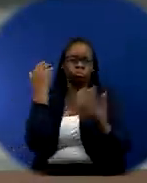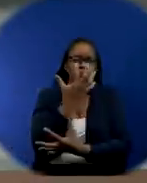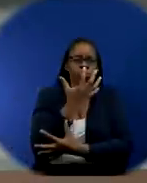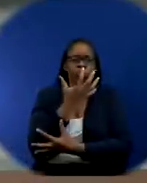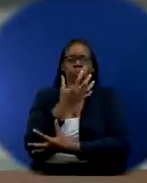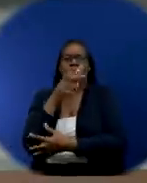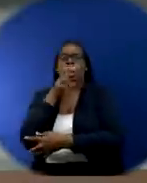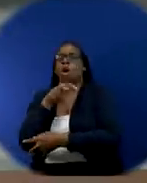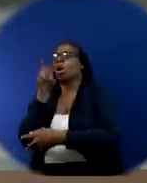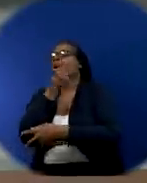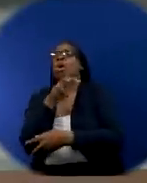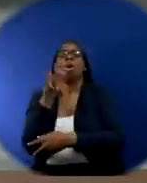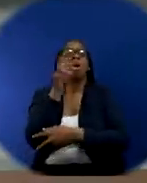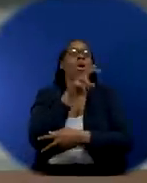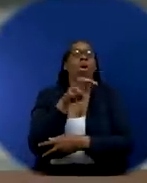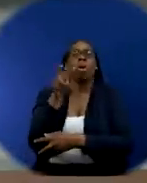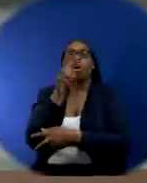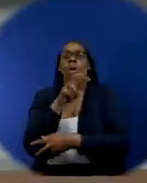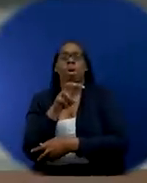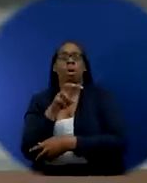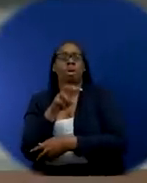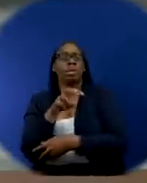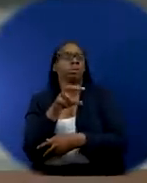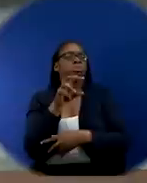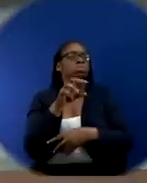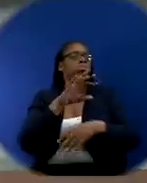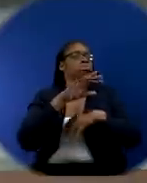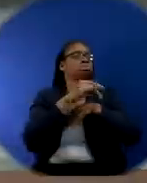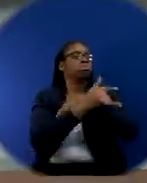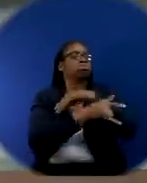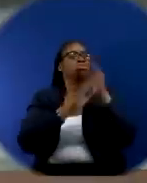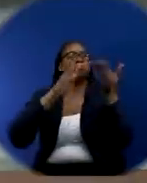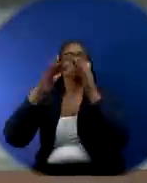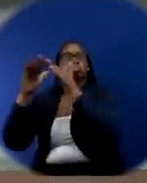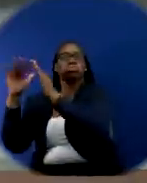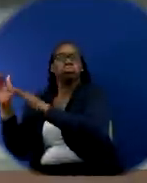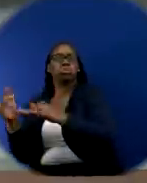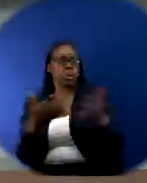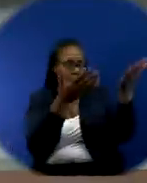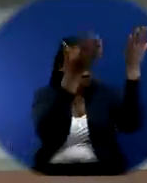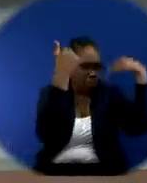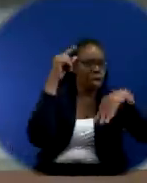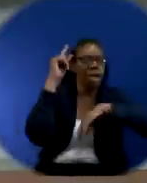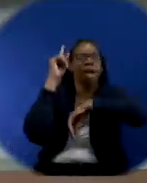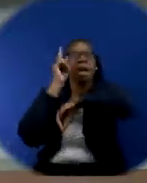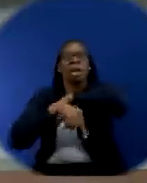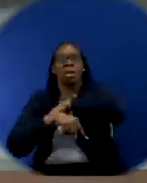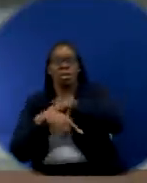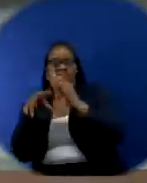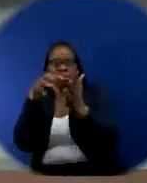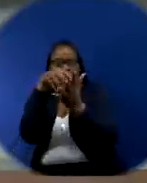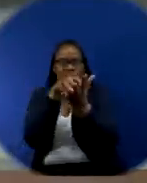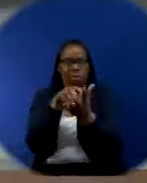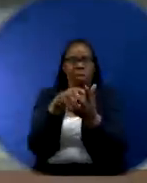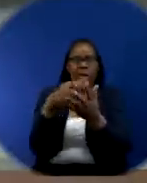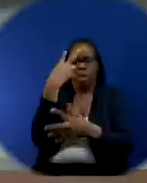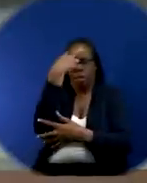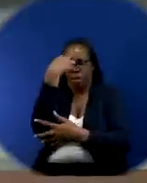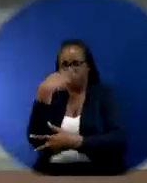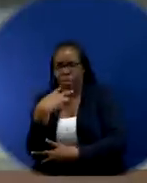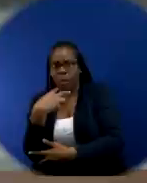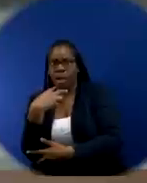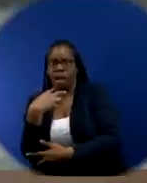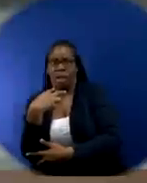into the streets and alleys of the town and bring in the poor, the crippled, the